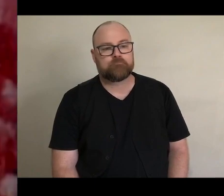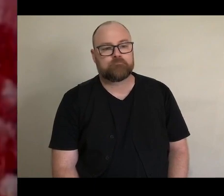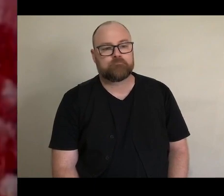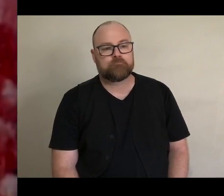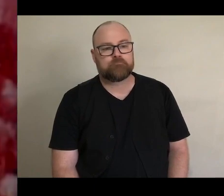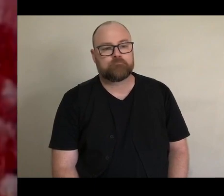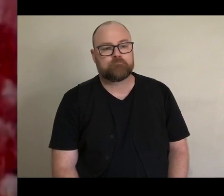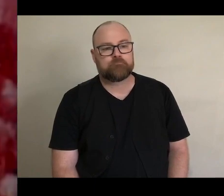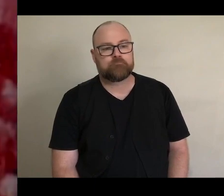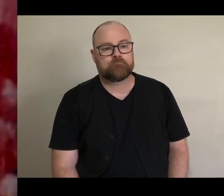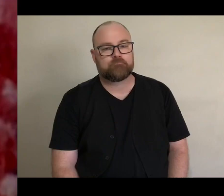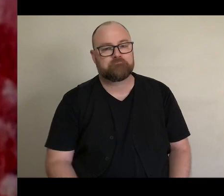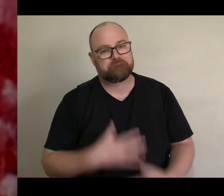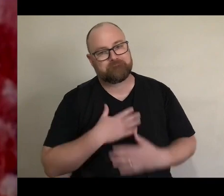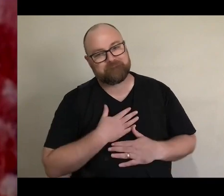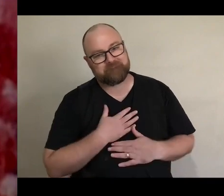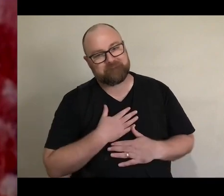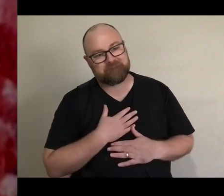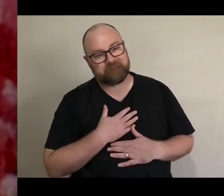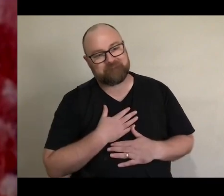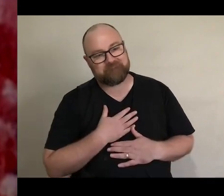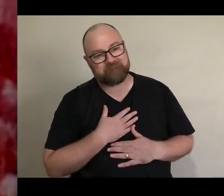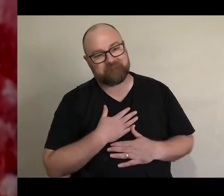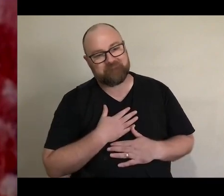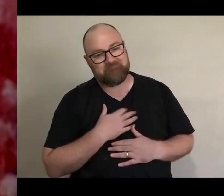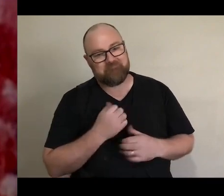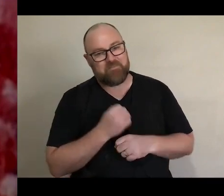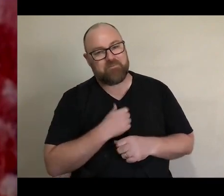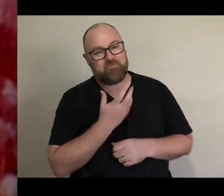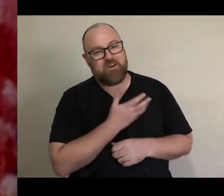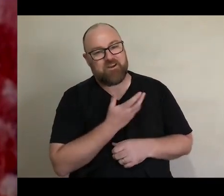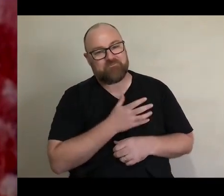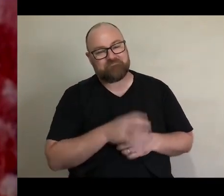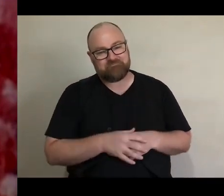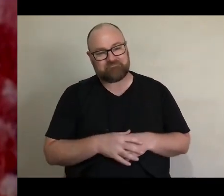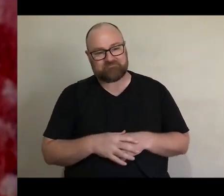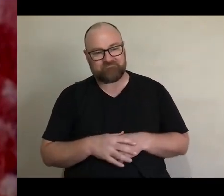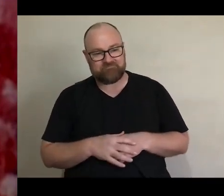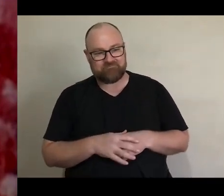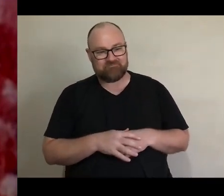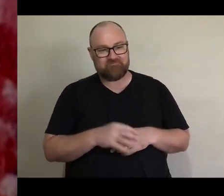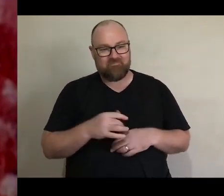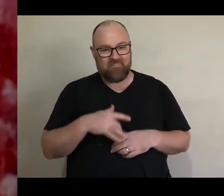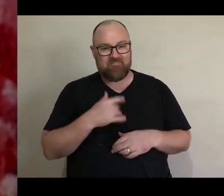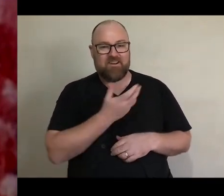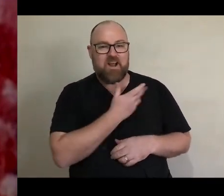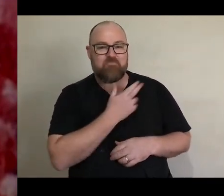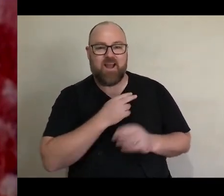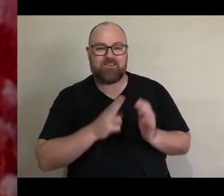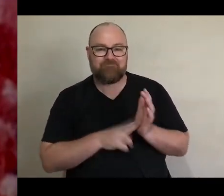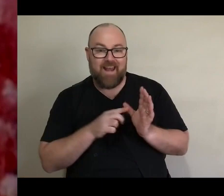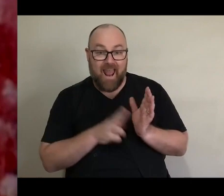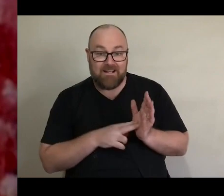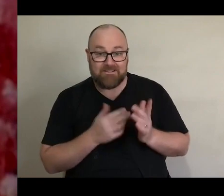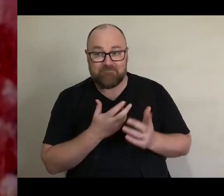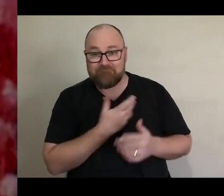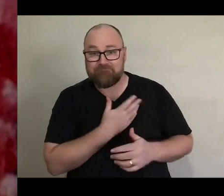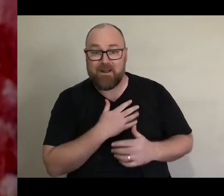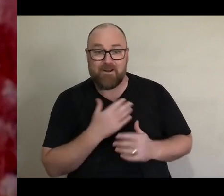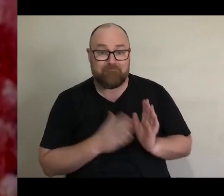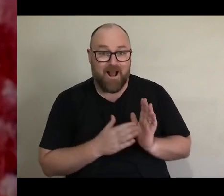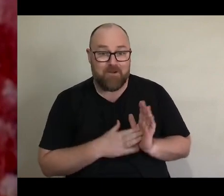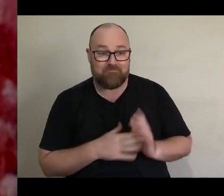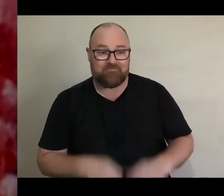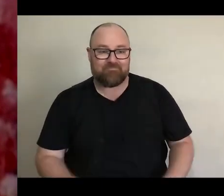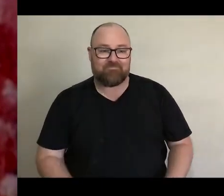There you go, Mum. That made me so proud. I feel like a proud nan and a proud mum. Hey, Black Don't Crack,